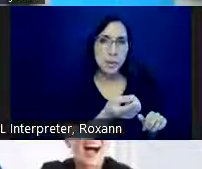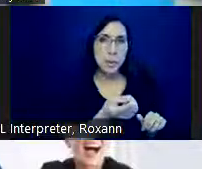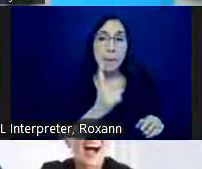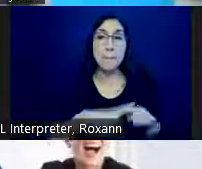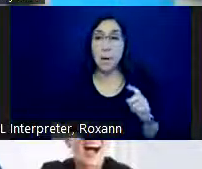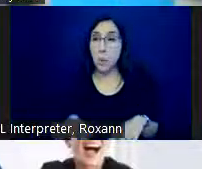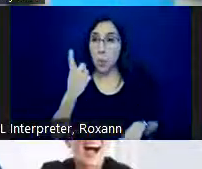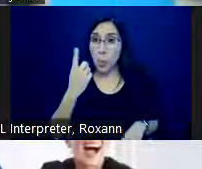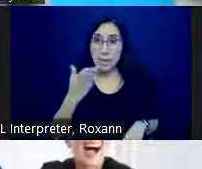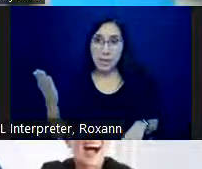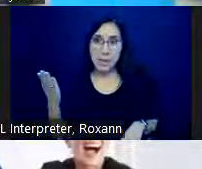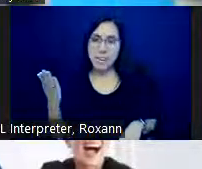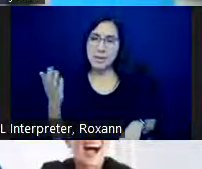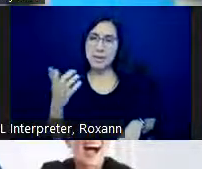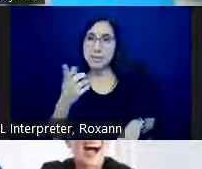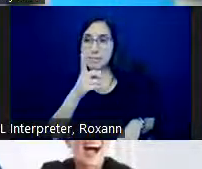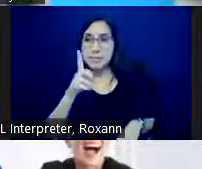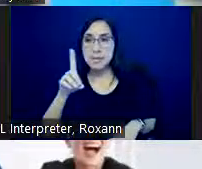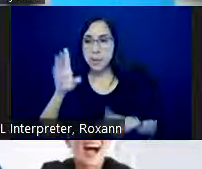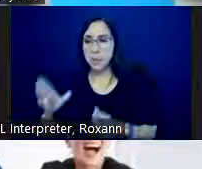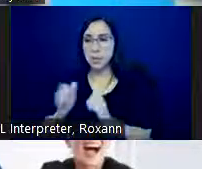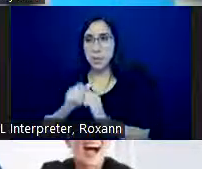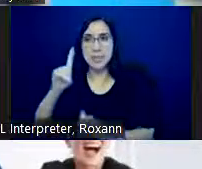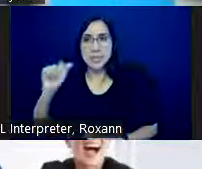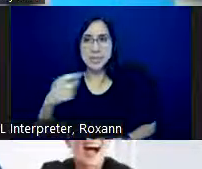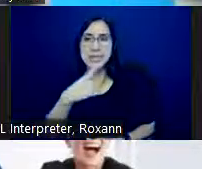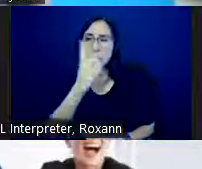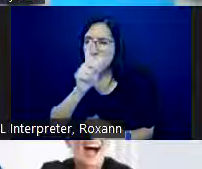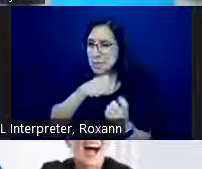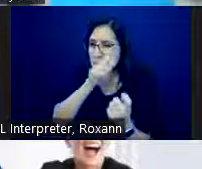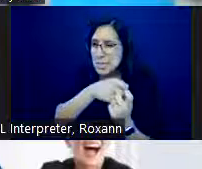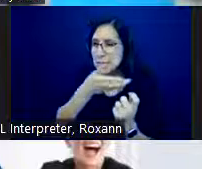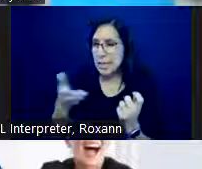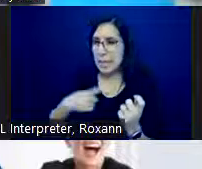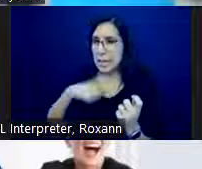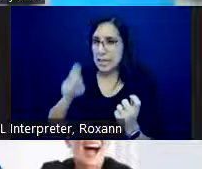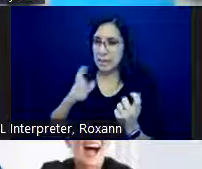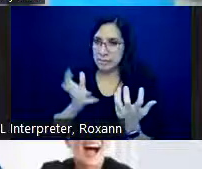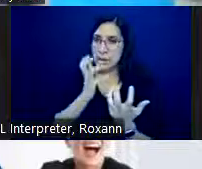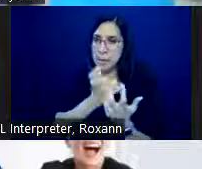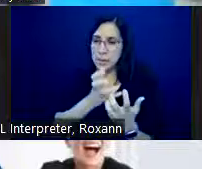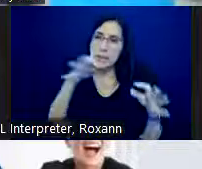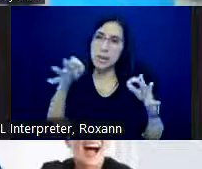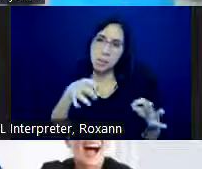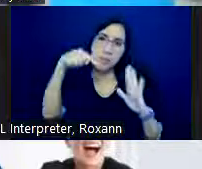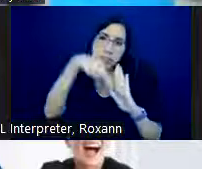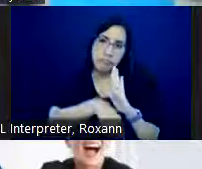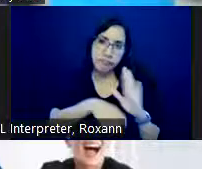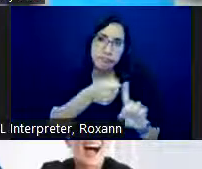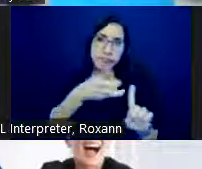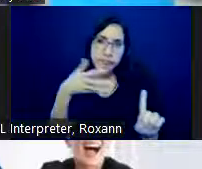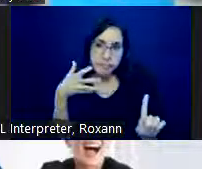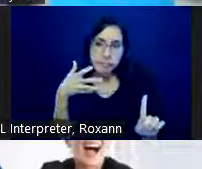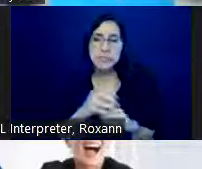going to need some assistance with. That's what an accommodation is for. The last thing we want a company to do is